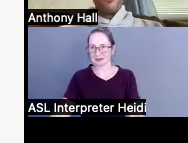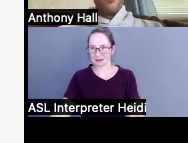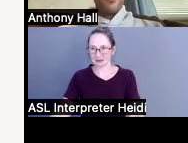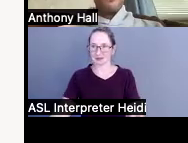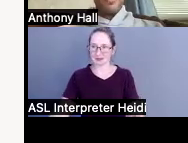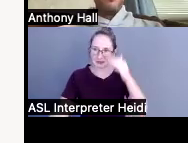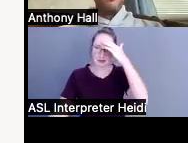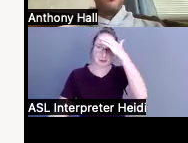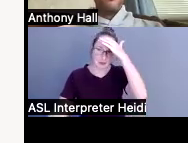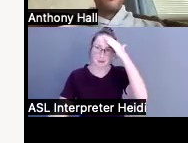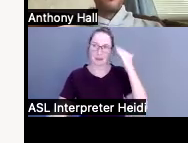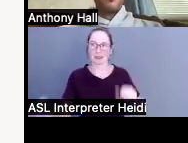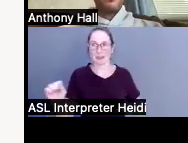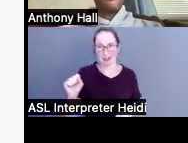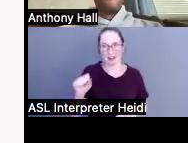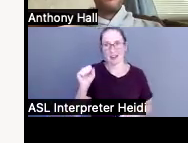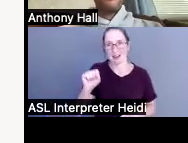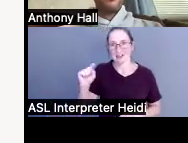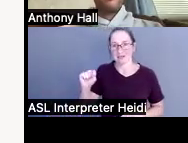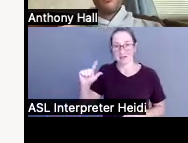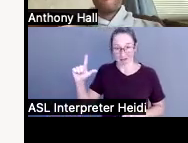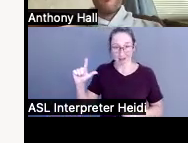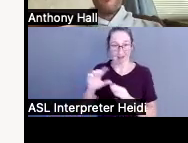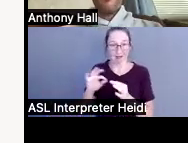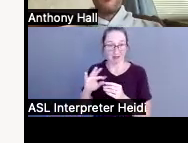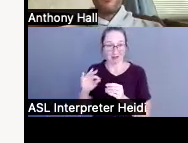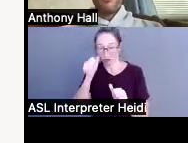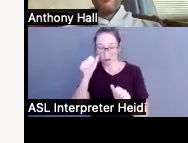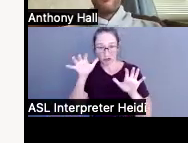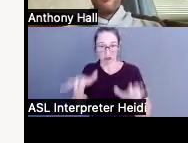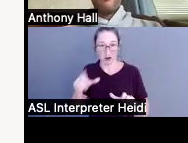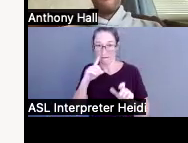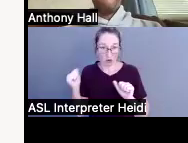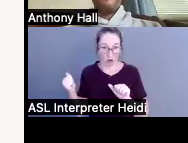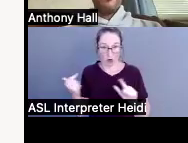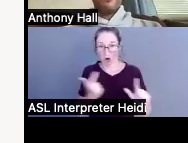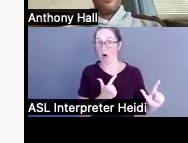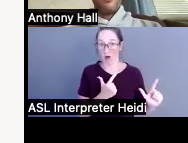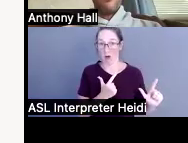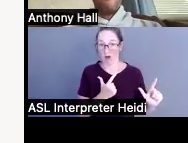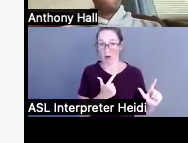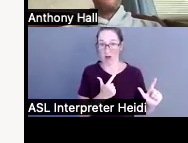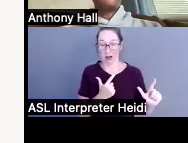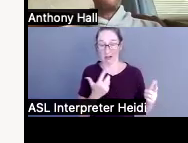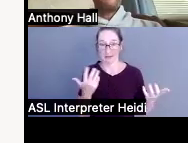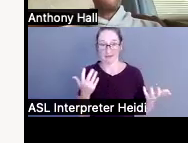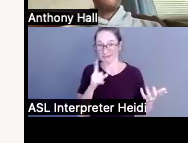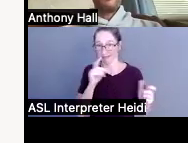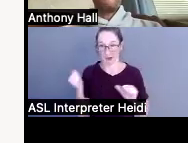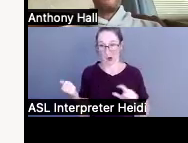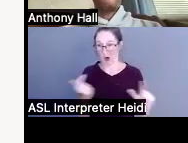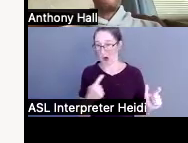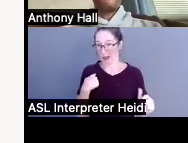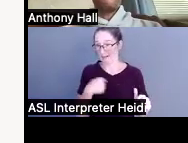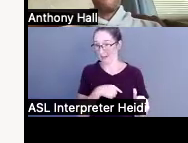Yes, so as TL said, it was a shock for all of us. Um, all of us pretty much